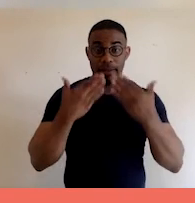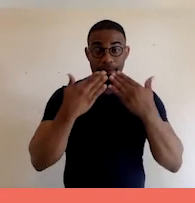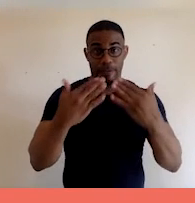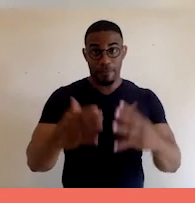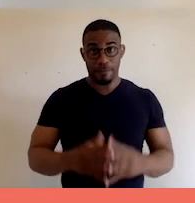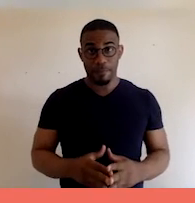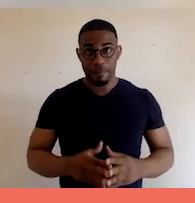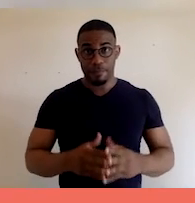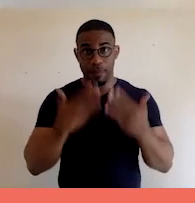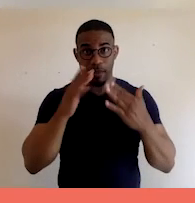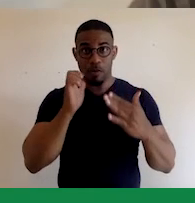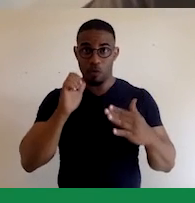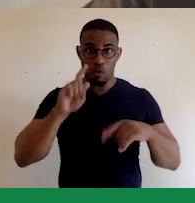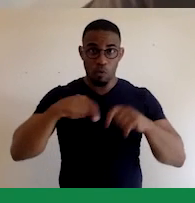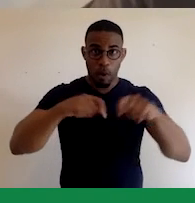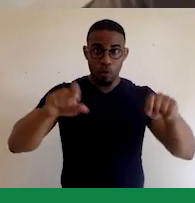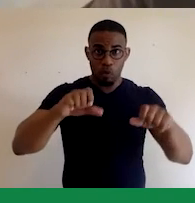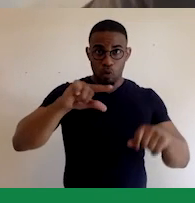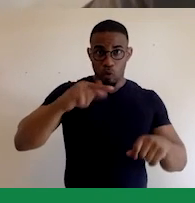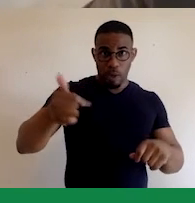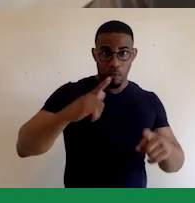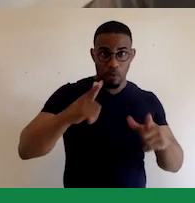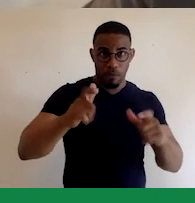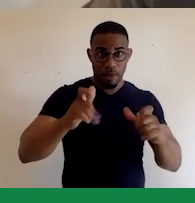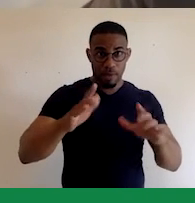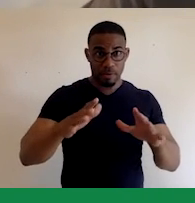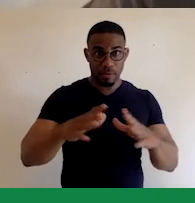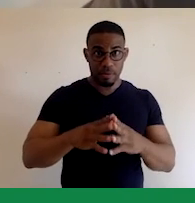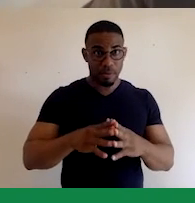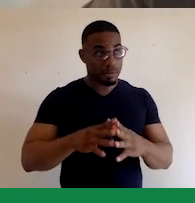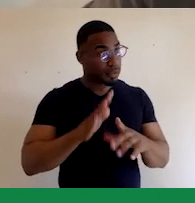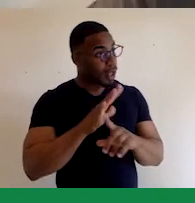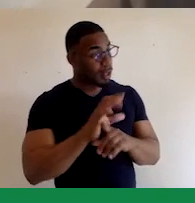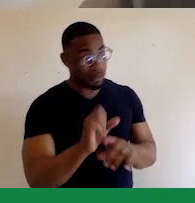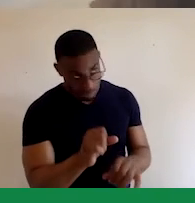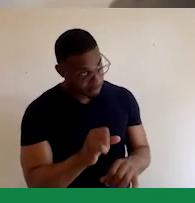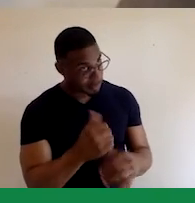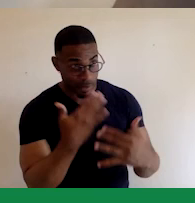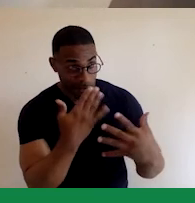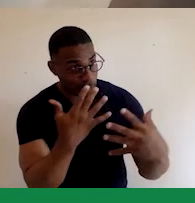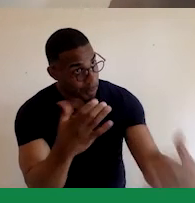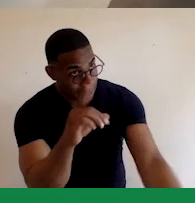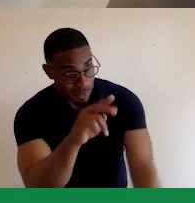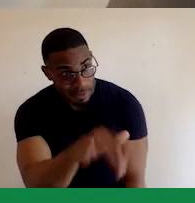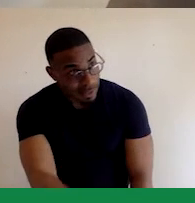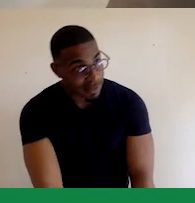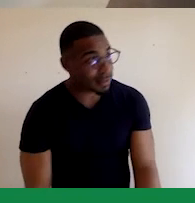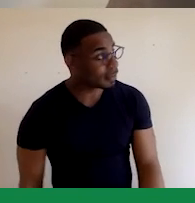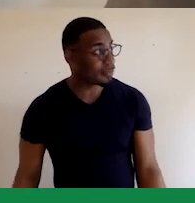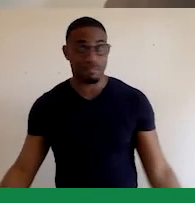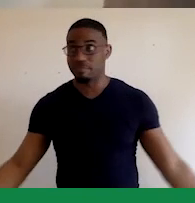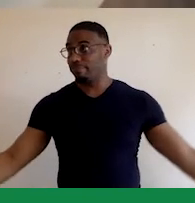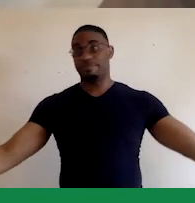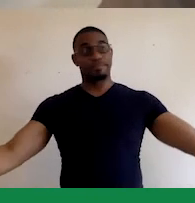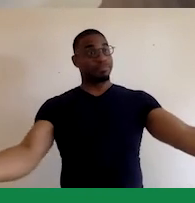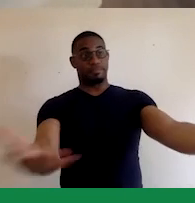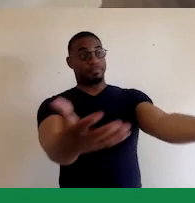you. I think we're going to wrap up to do a Q&A real fast. Awesome. Thank you so much, Danny. That was